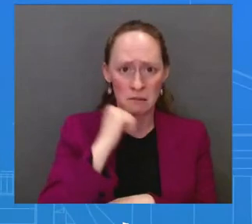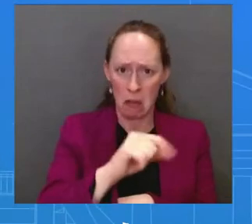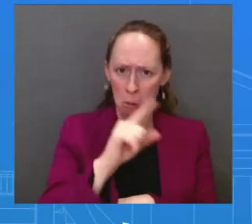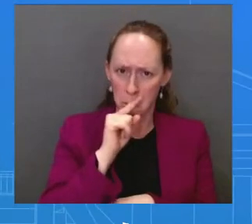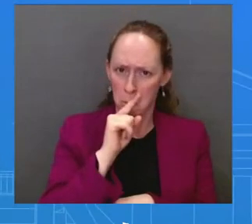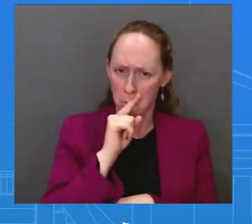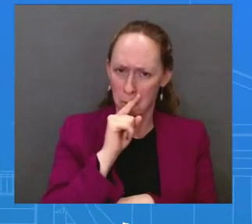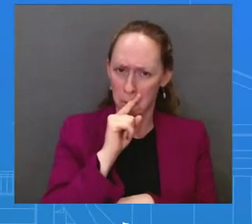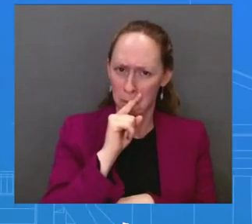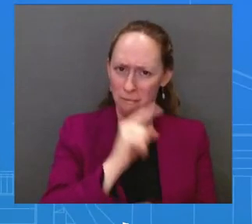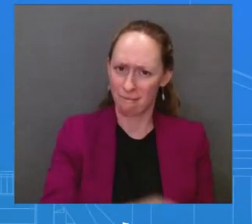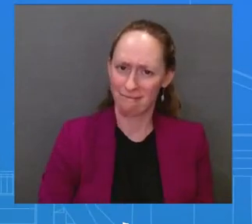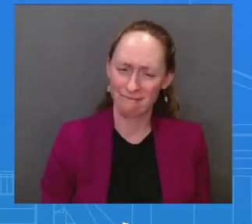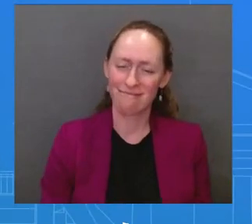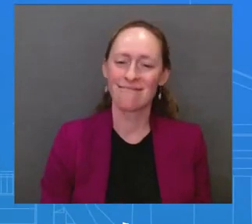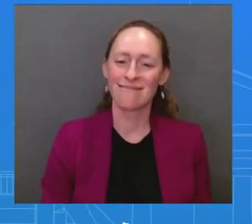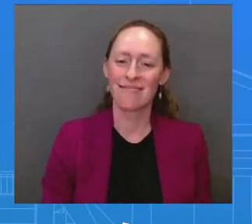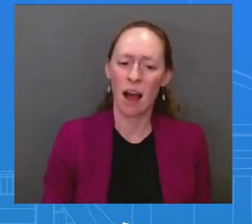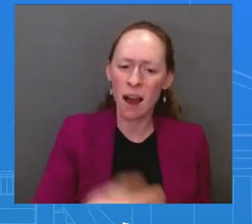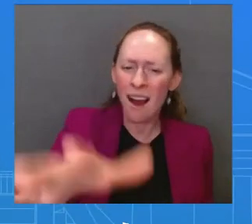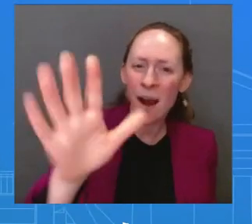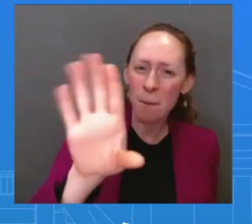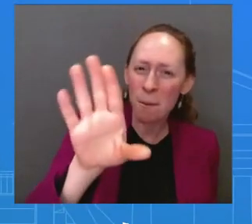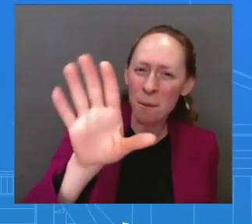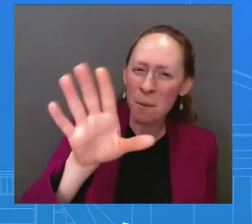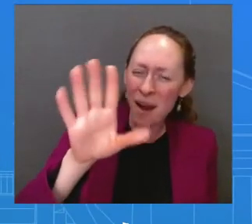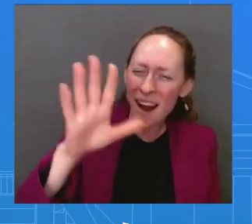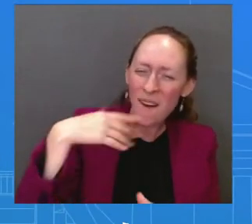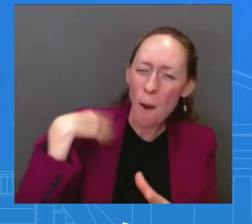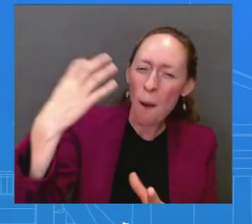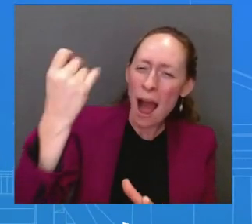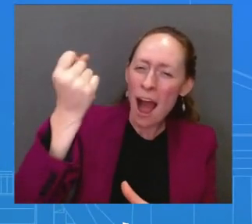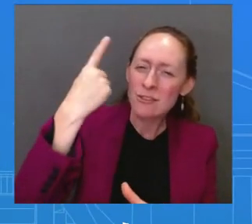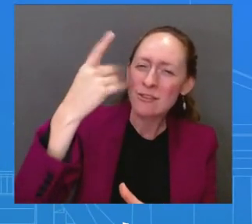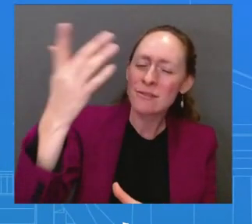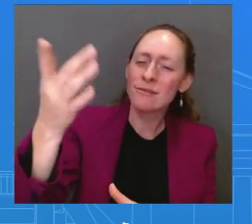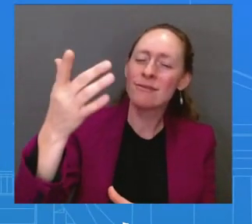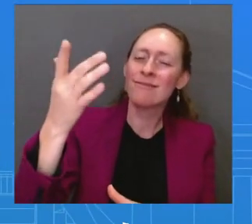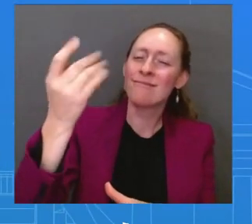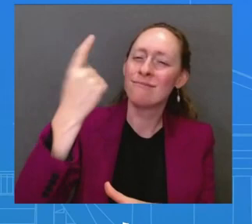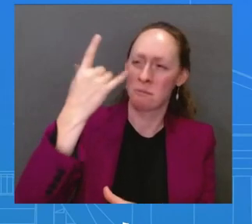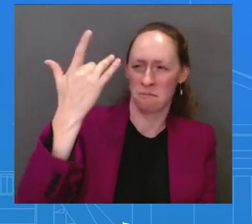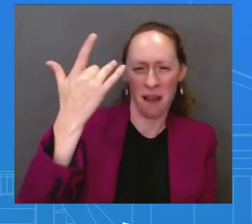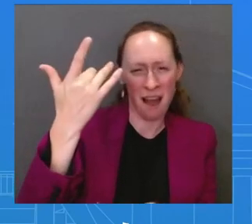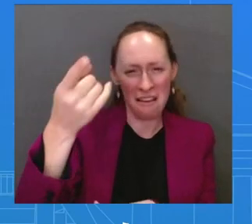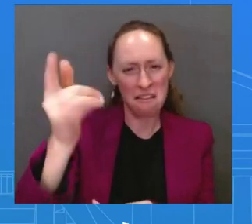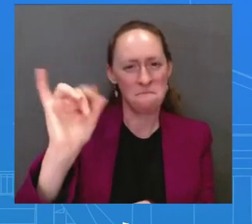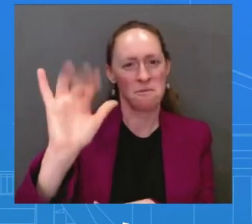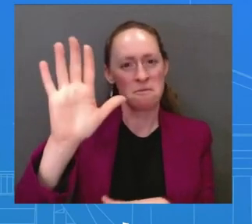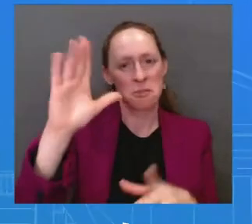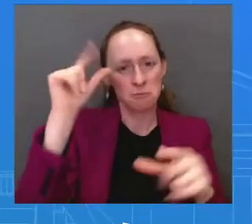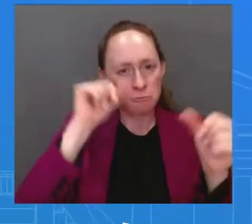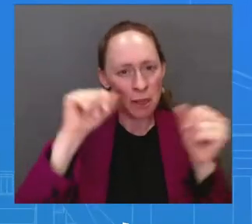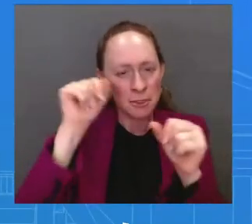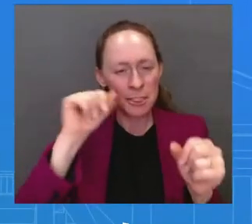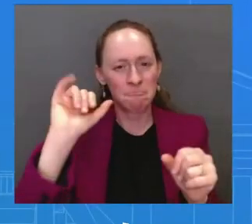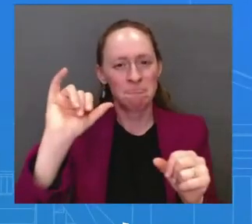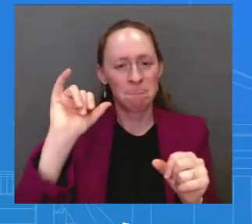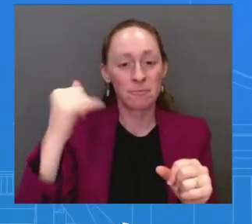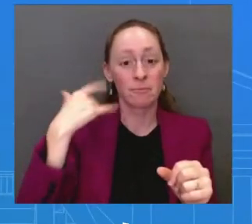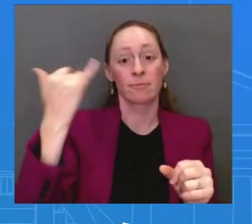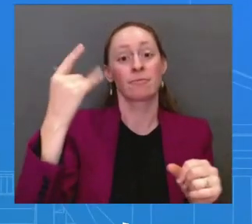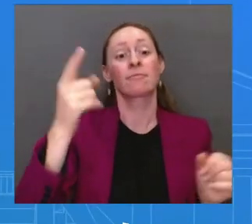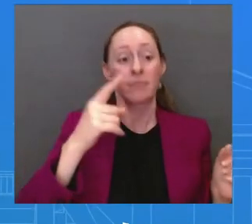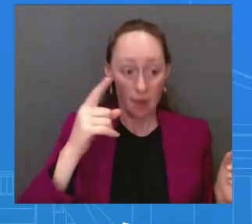MS. I'm just saying you're – I'm just trying to apply logic here. You told us the times he tested previously, so it would be helpful if we know – MS. Because it already happened, my friend. It already happened.